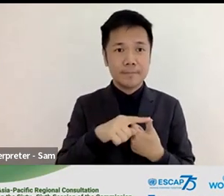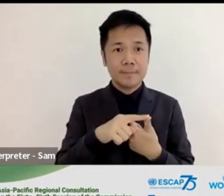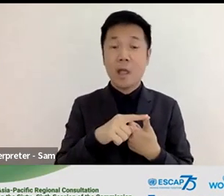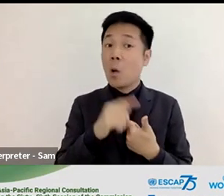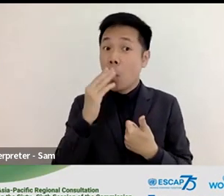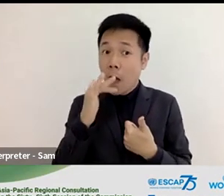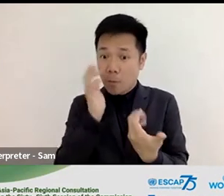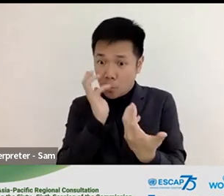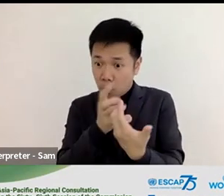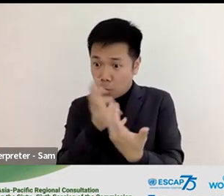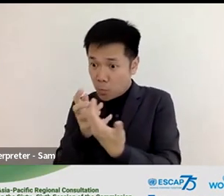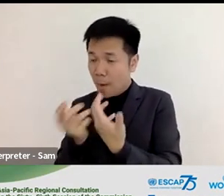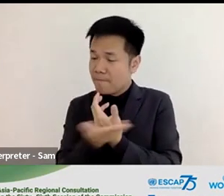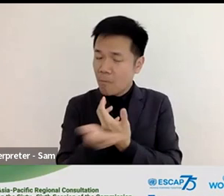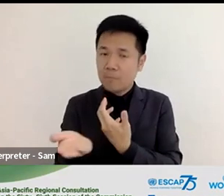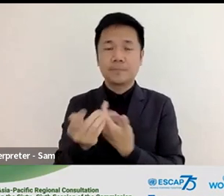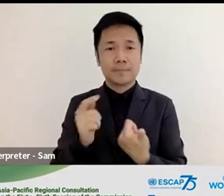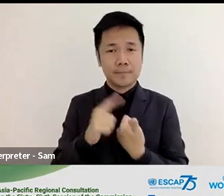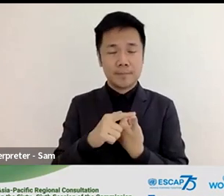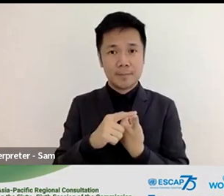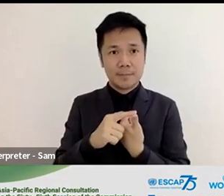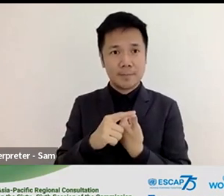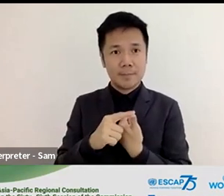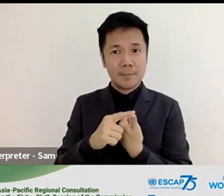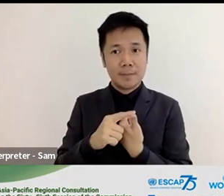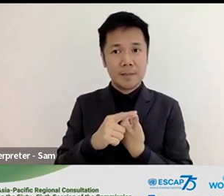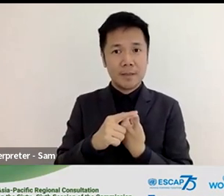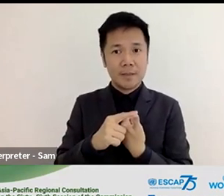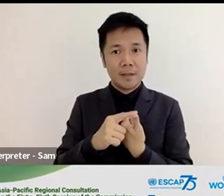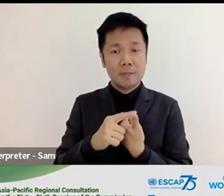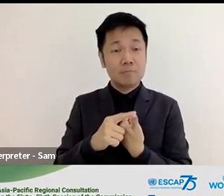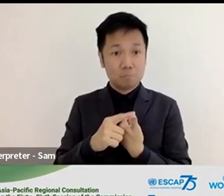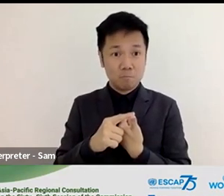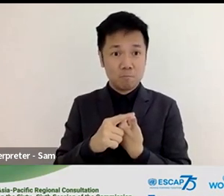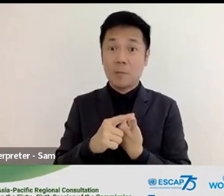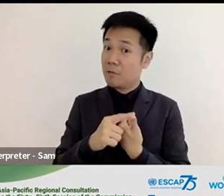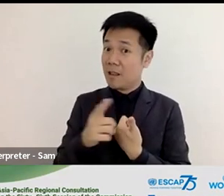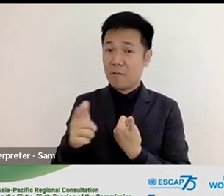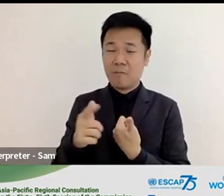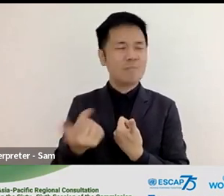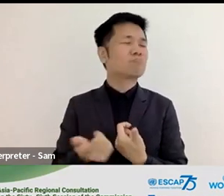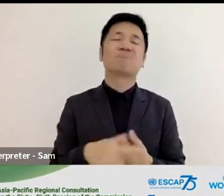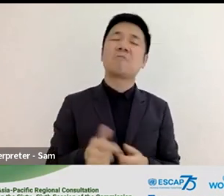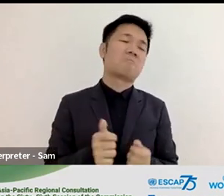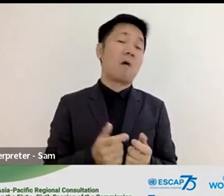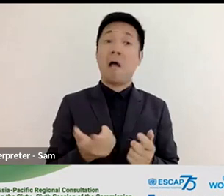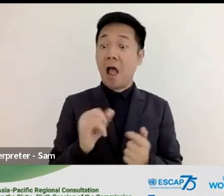appropriate, accessible, that they are not just seen as something that's fast and trendy like social media platforms,